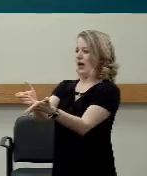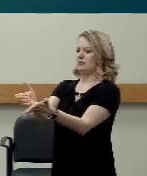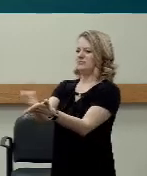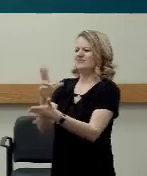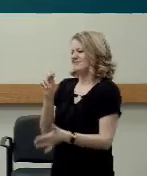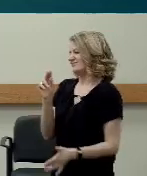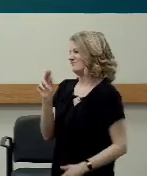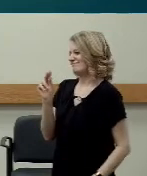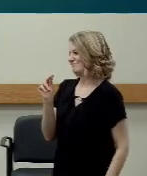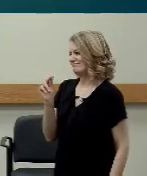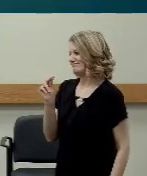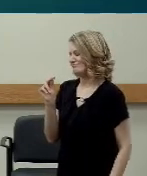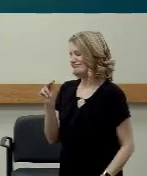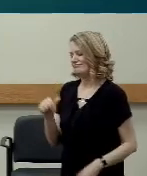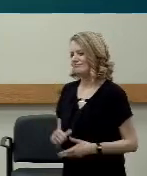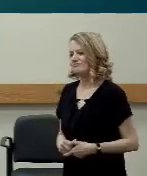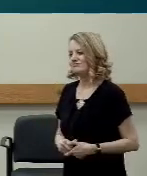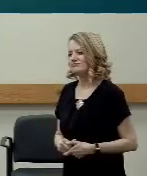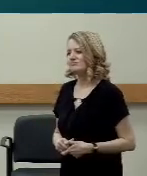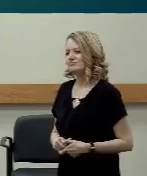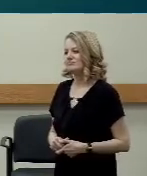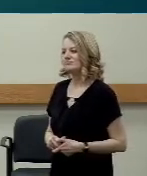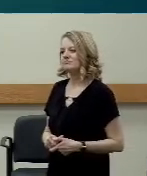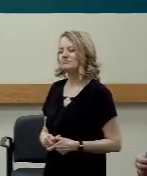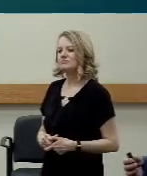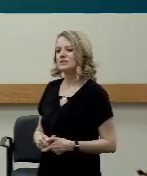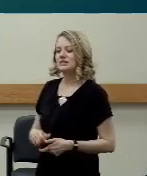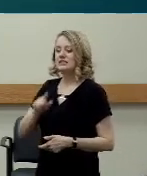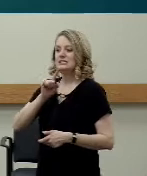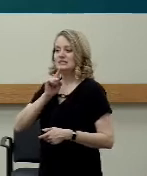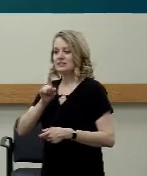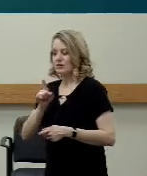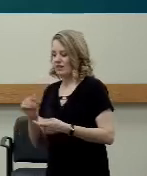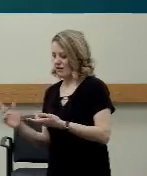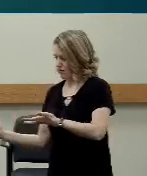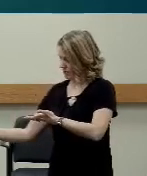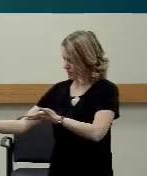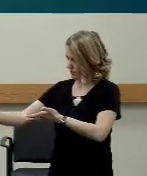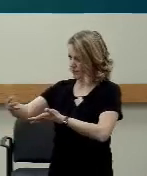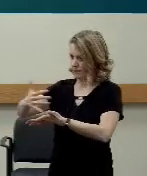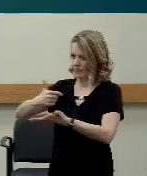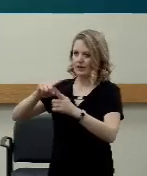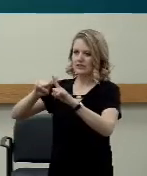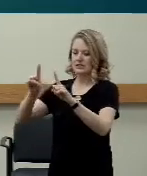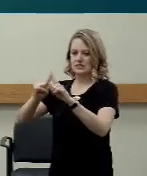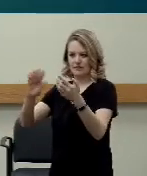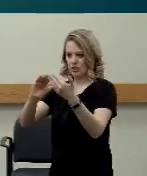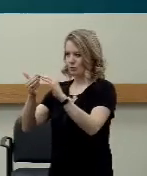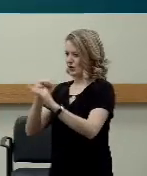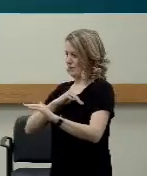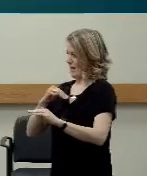curve. It is an accumulation of community participation, the safety measures that we have